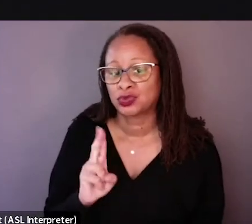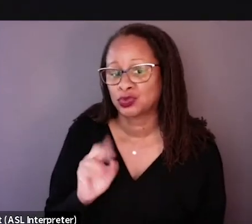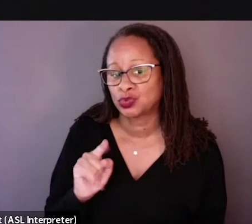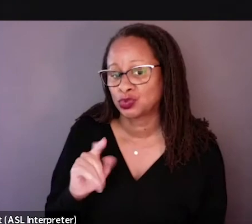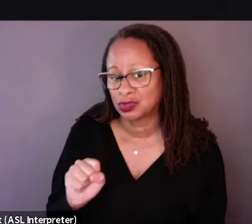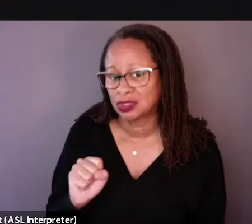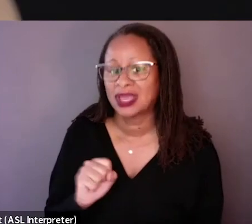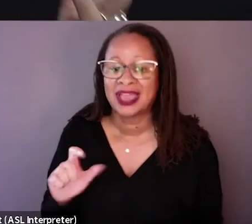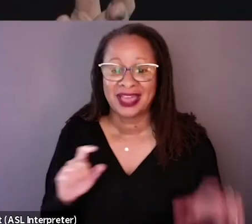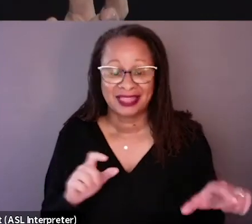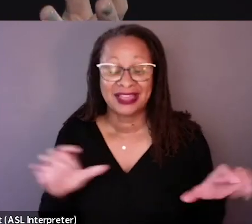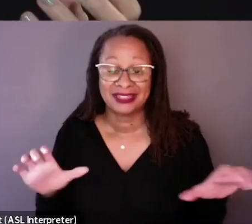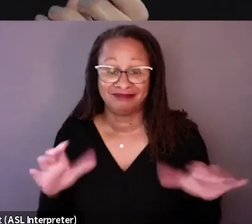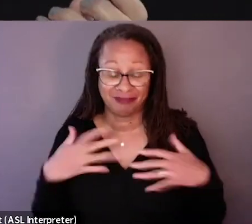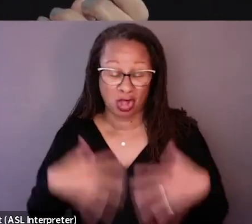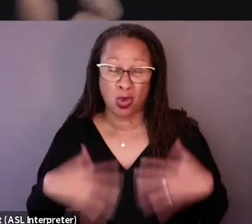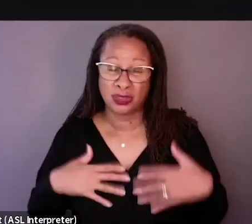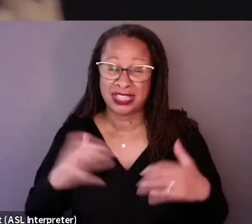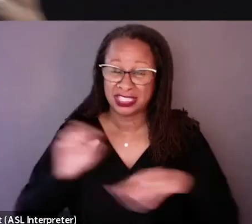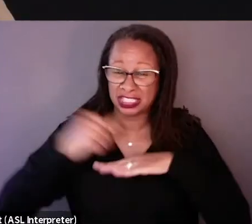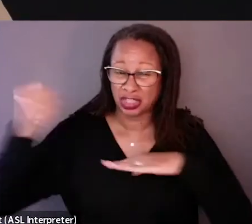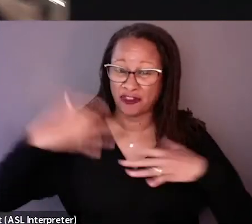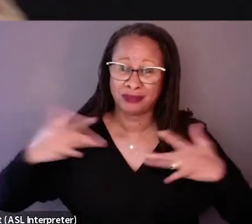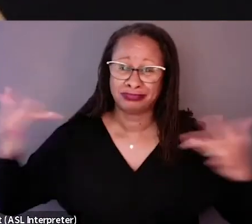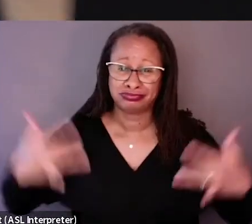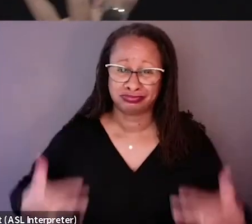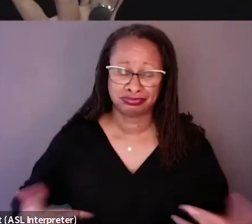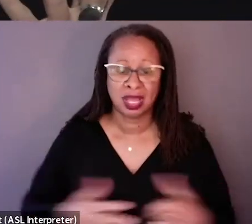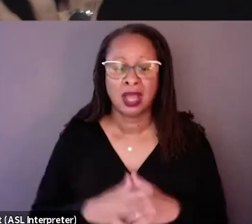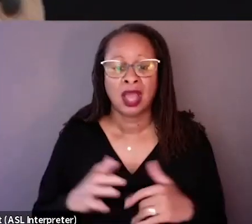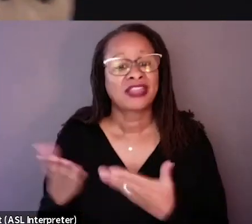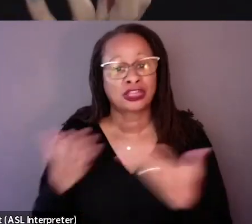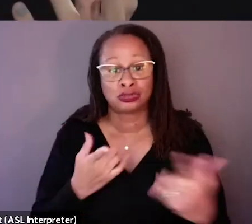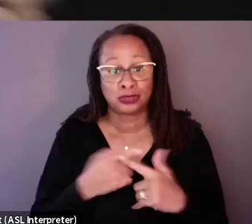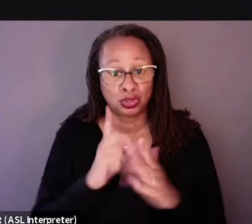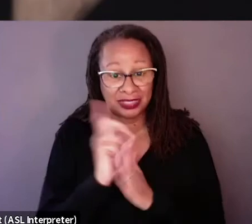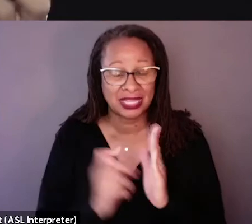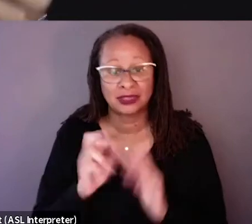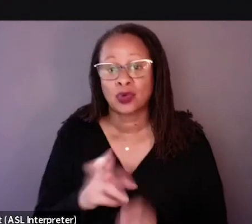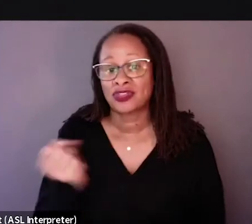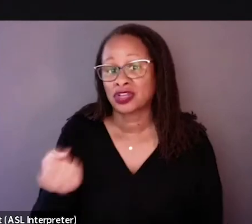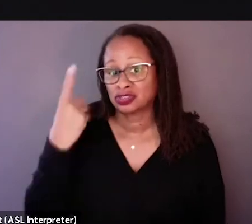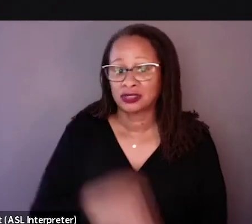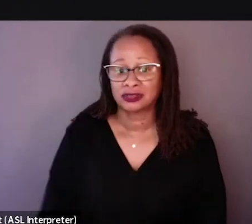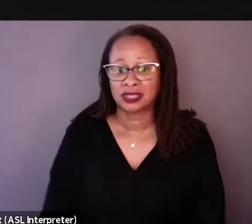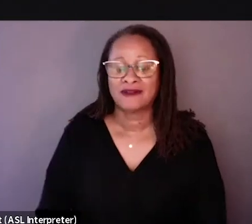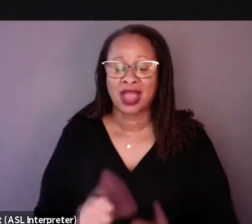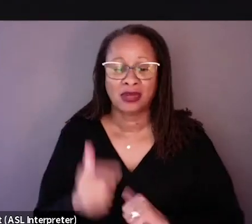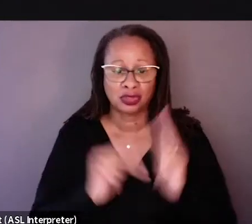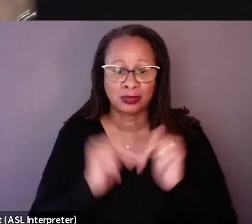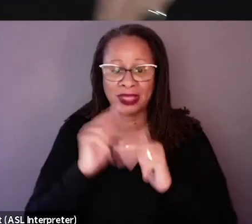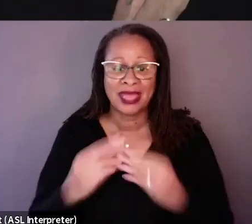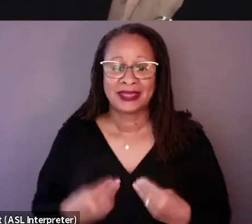they did design a lot of their suits or contributed to the understanding of how to build those. They're